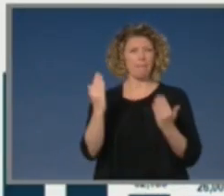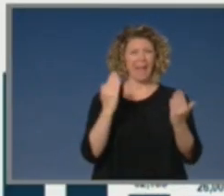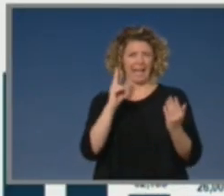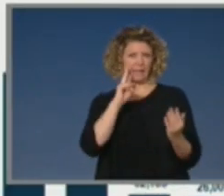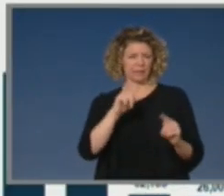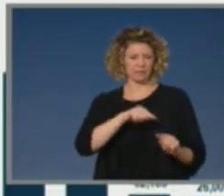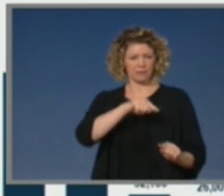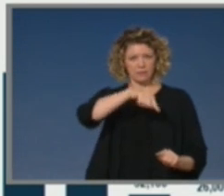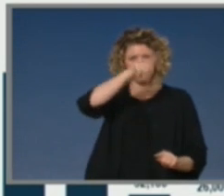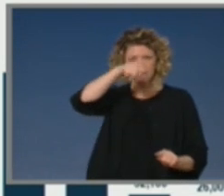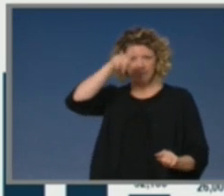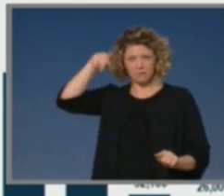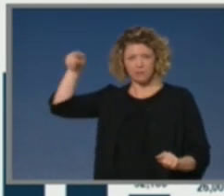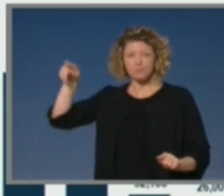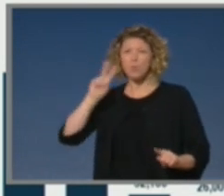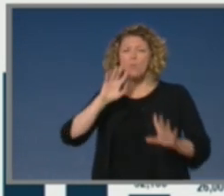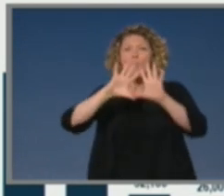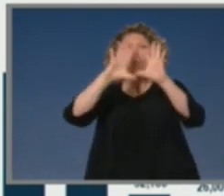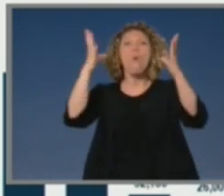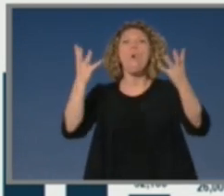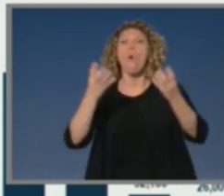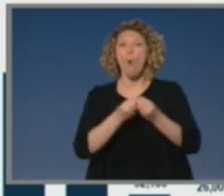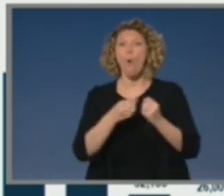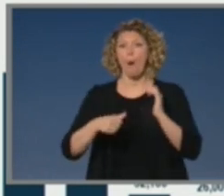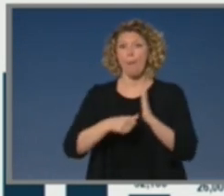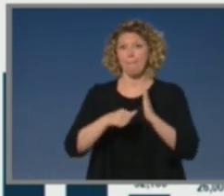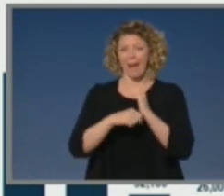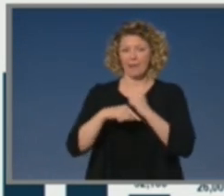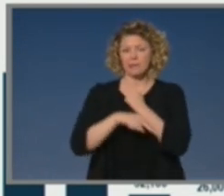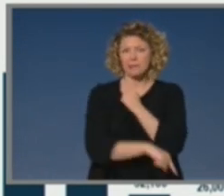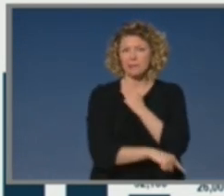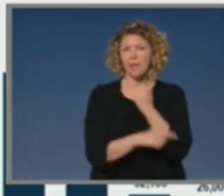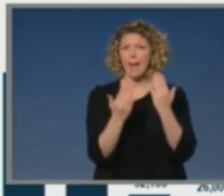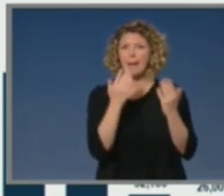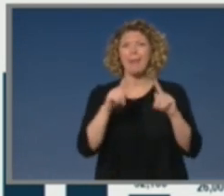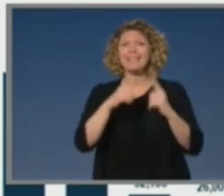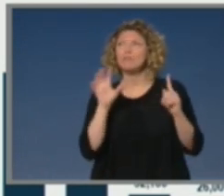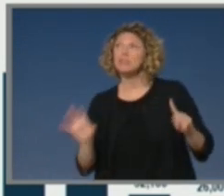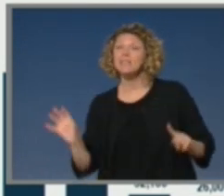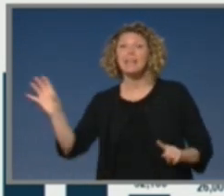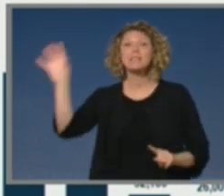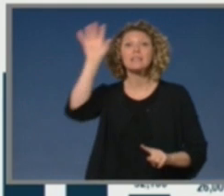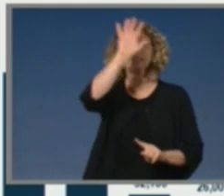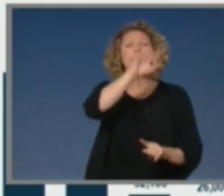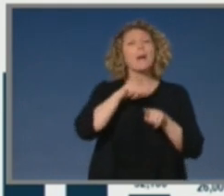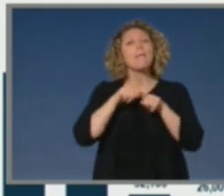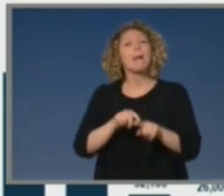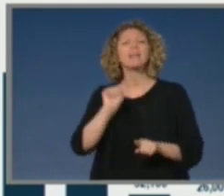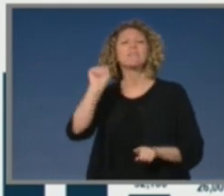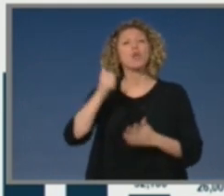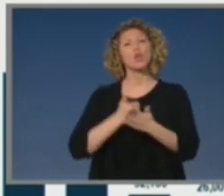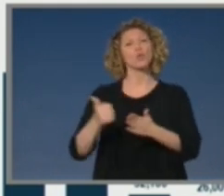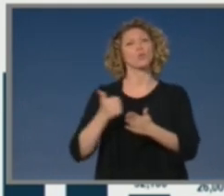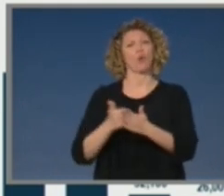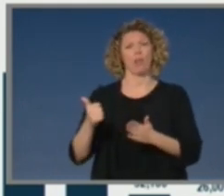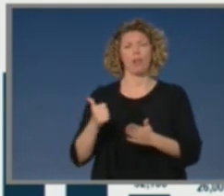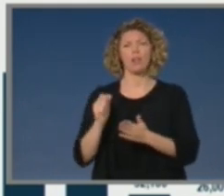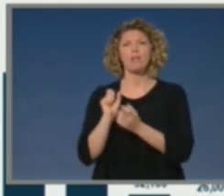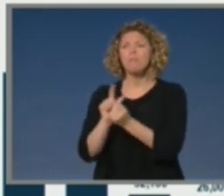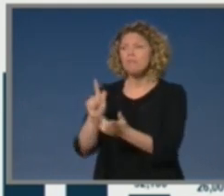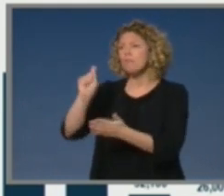extension of what the overall fall in economic activity is across the states and territories based on their usual share of gross